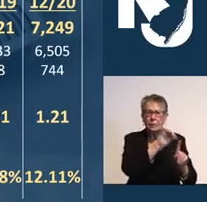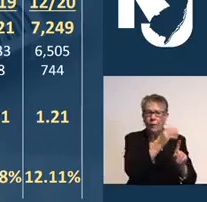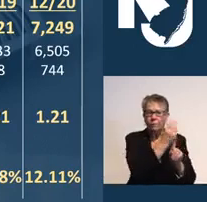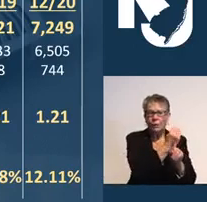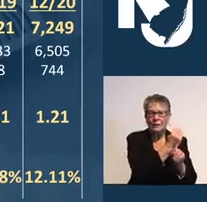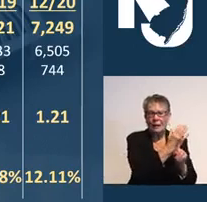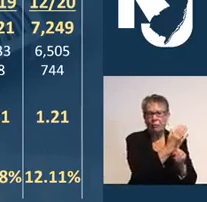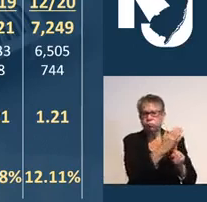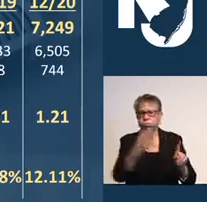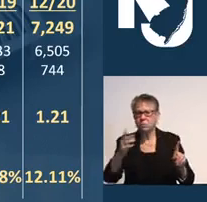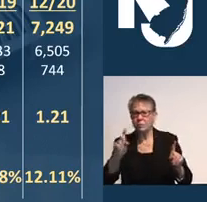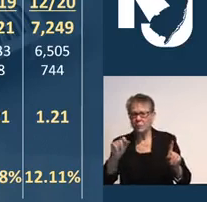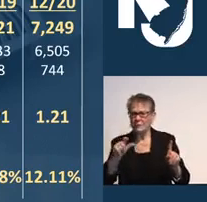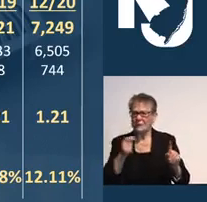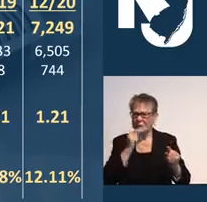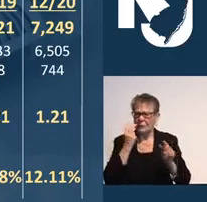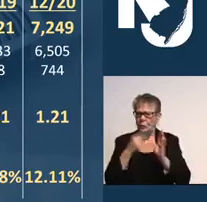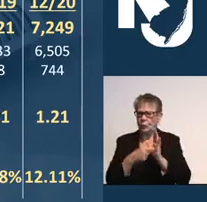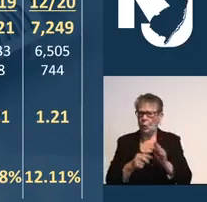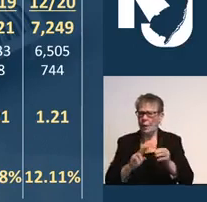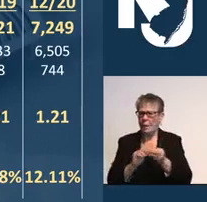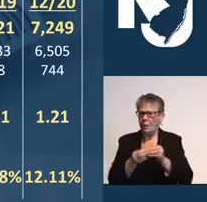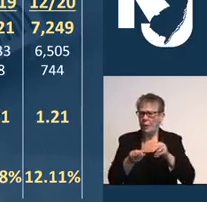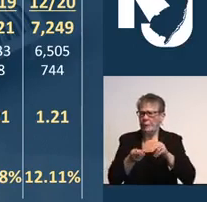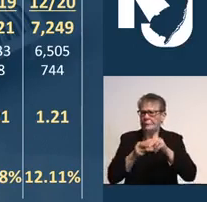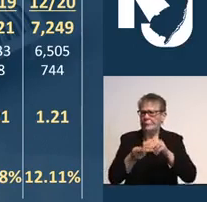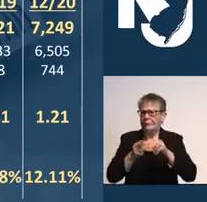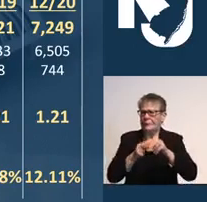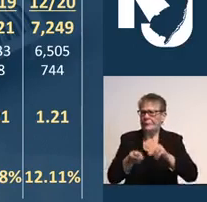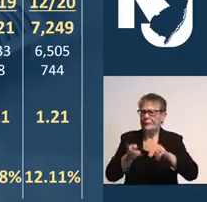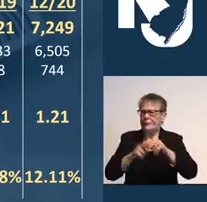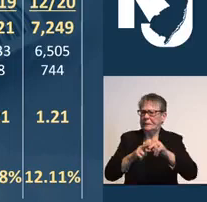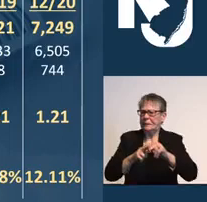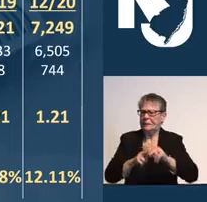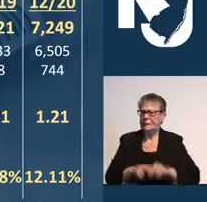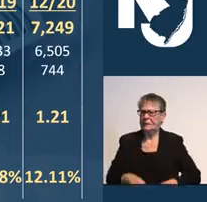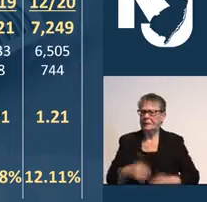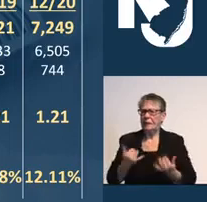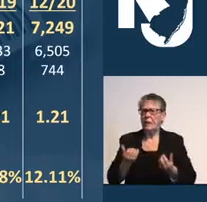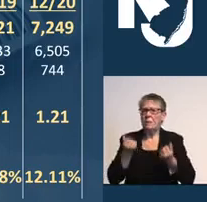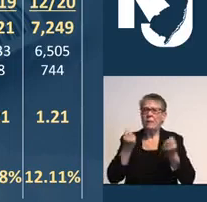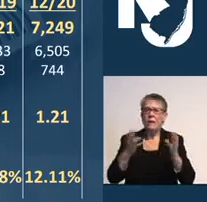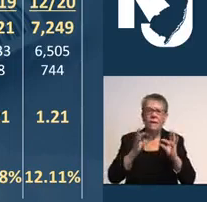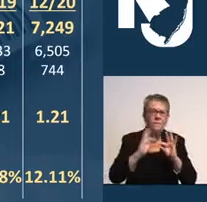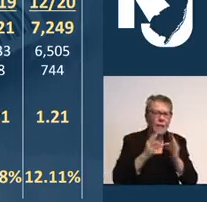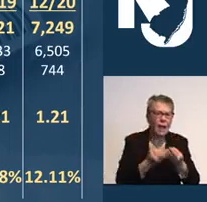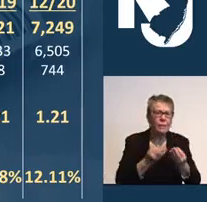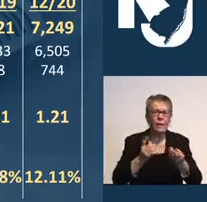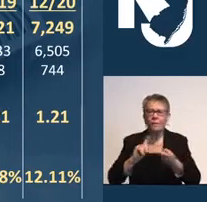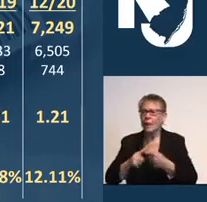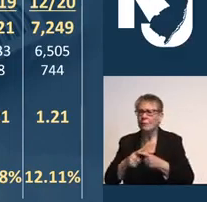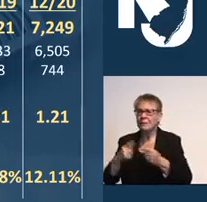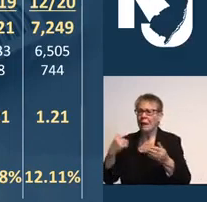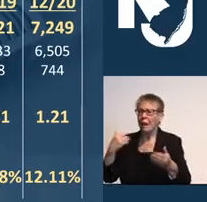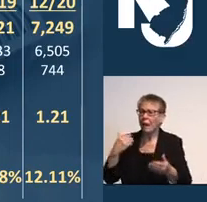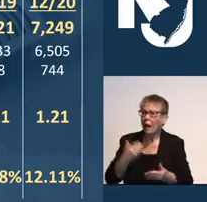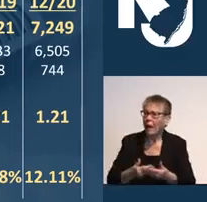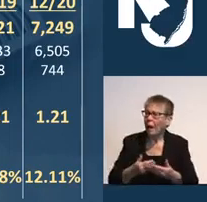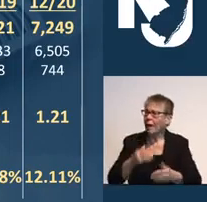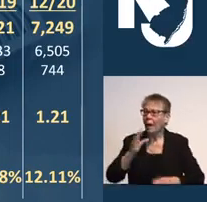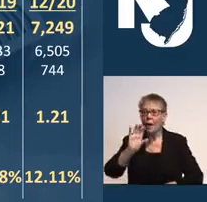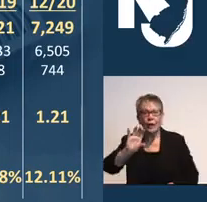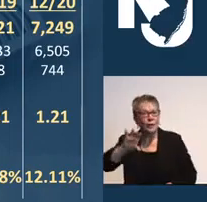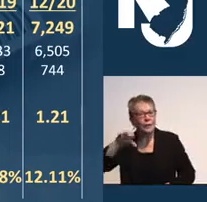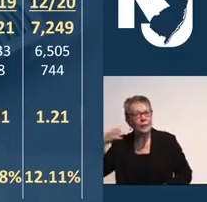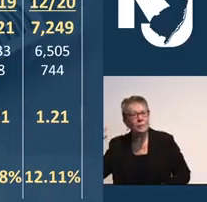on from here, and especially with families and friends preparing for this upcoming Christmas weekend and New Year's, the next week,